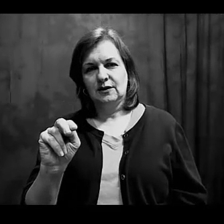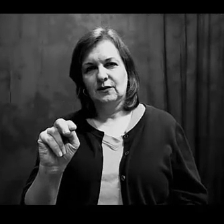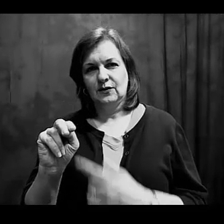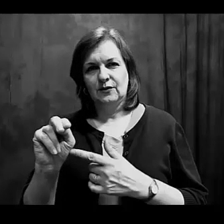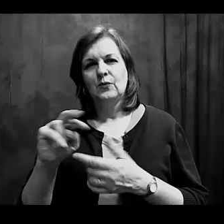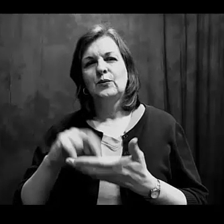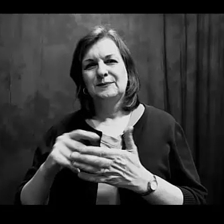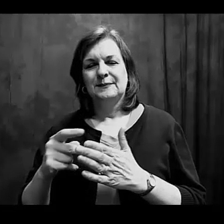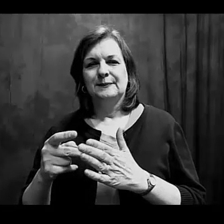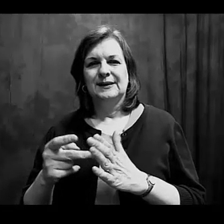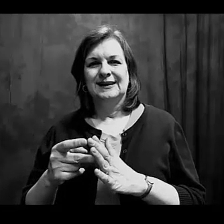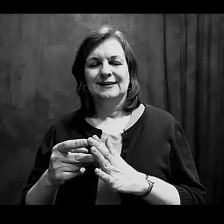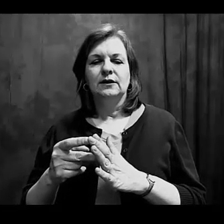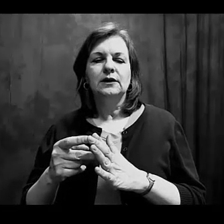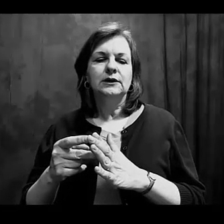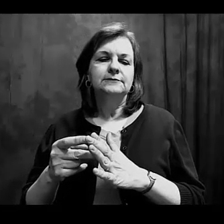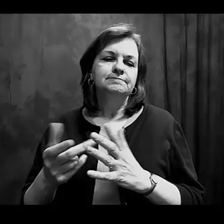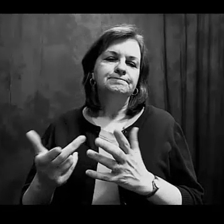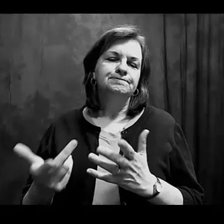a concentration